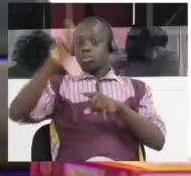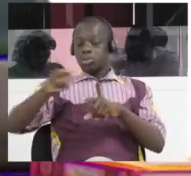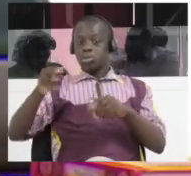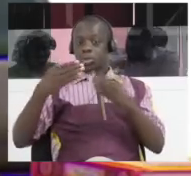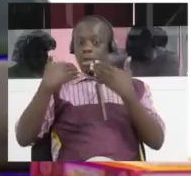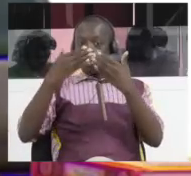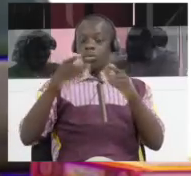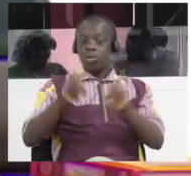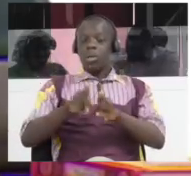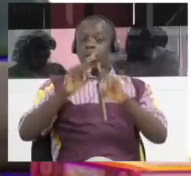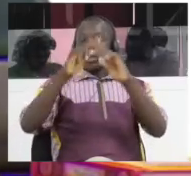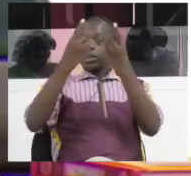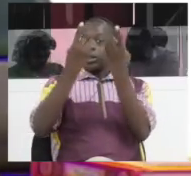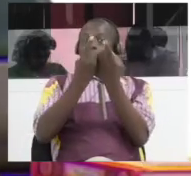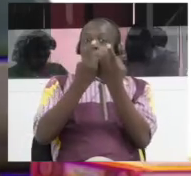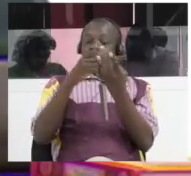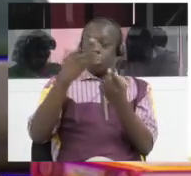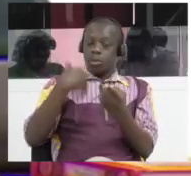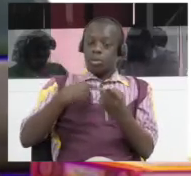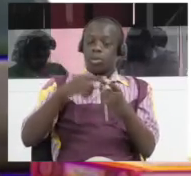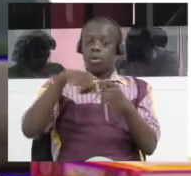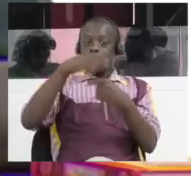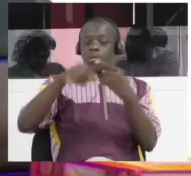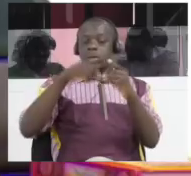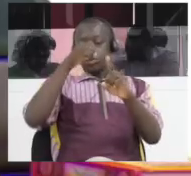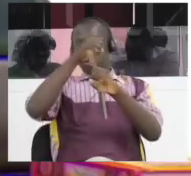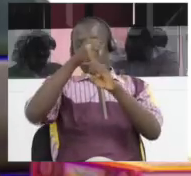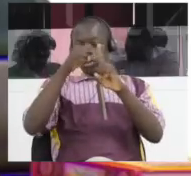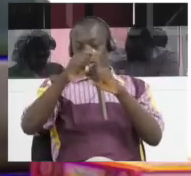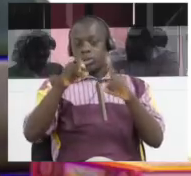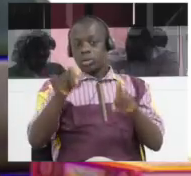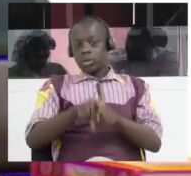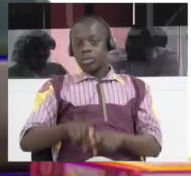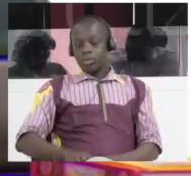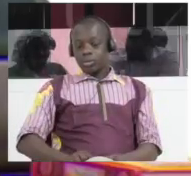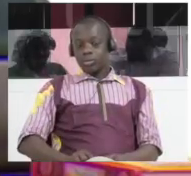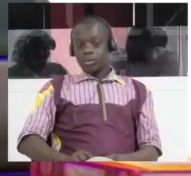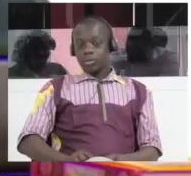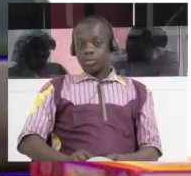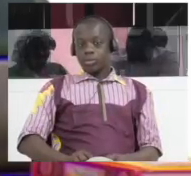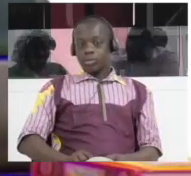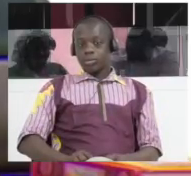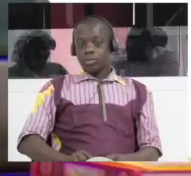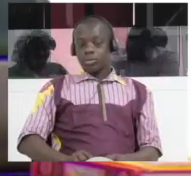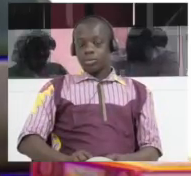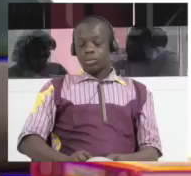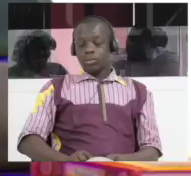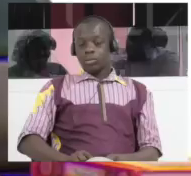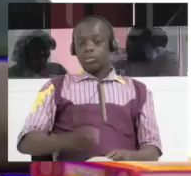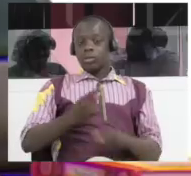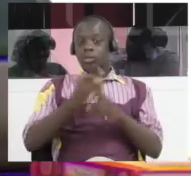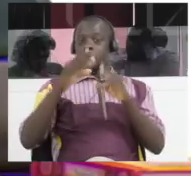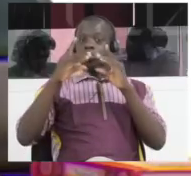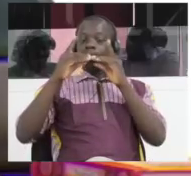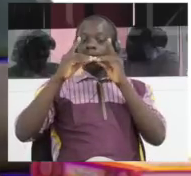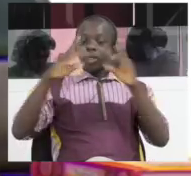nation to inform the general citizenry of the situation, and then also to declare